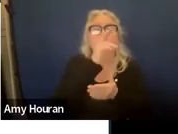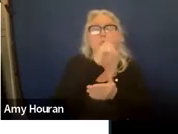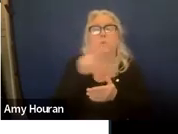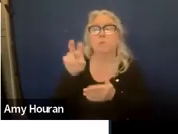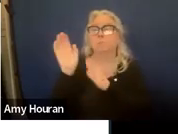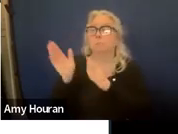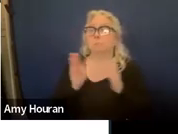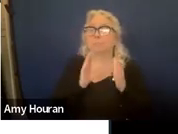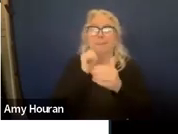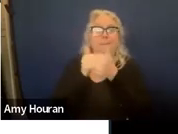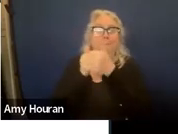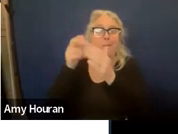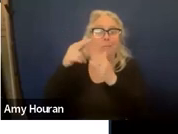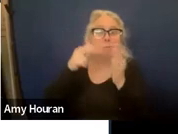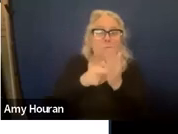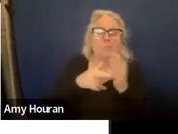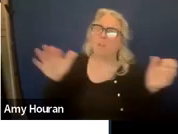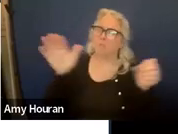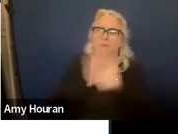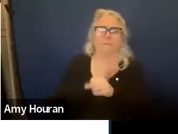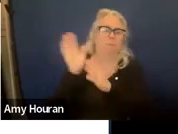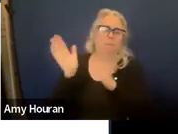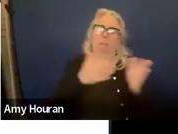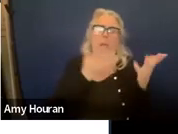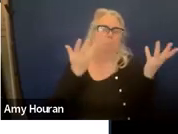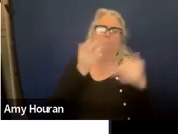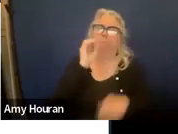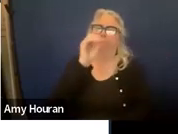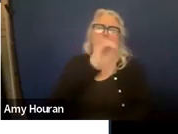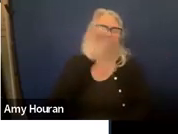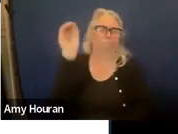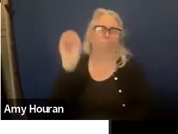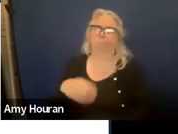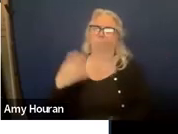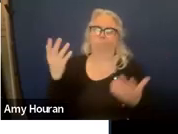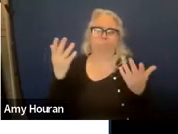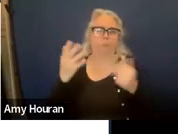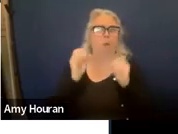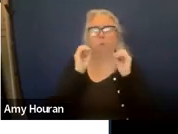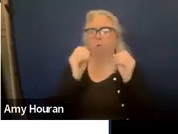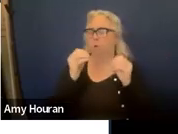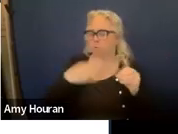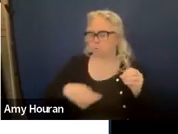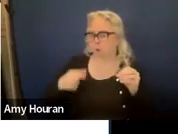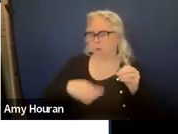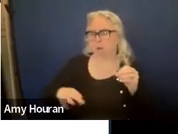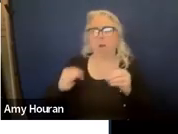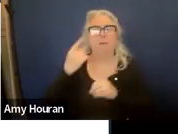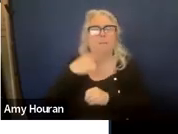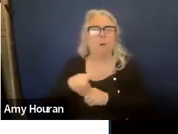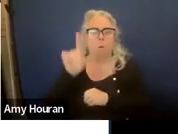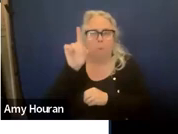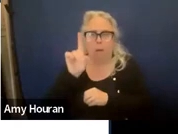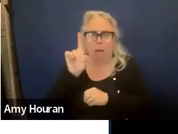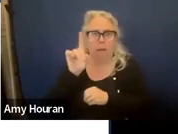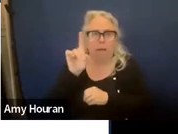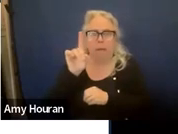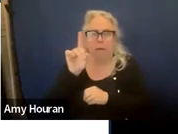is non-compliant, the whole plan is considered 0%. We don't get any credit for one, you know,